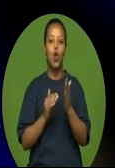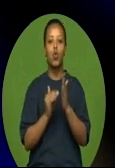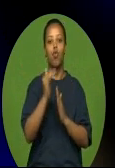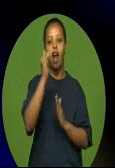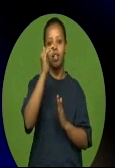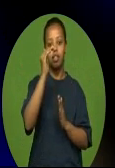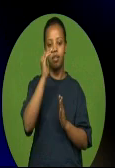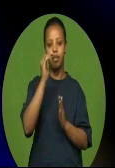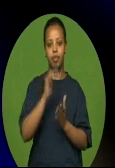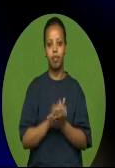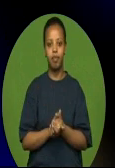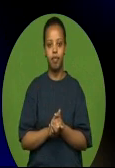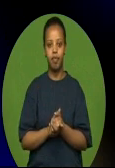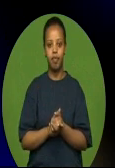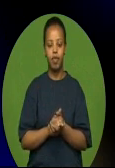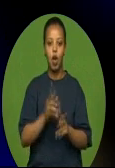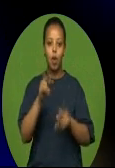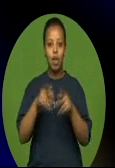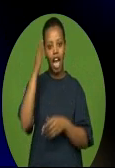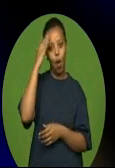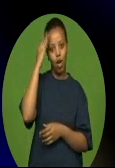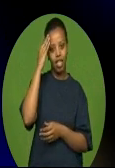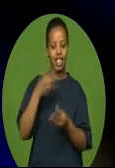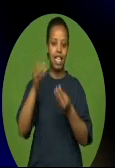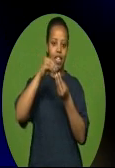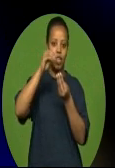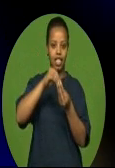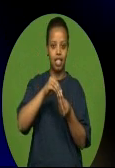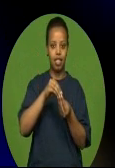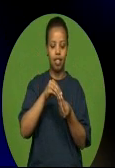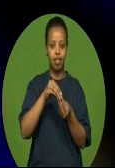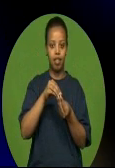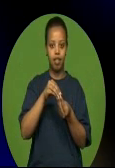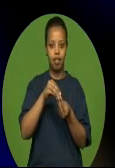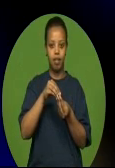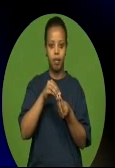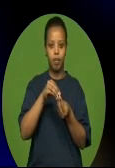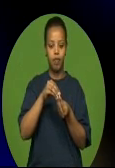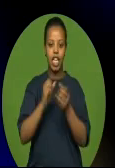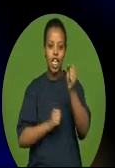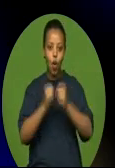Profitability begins to rise. Public awareness increases.